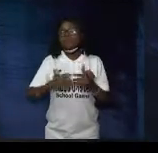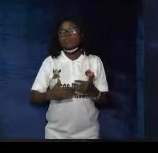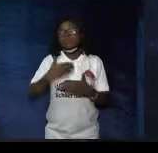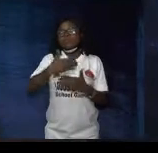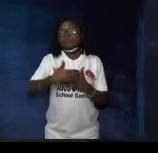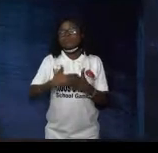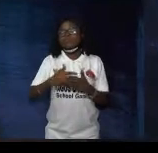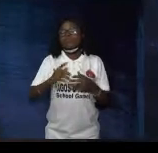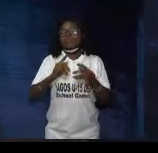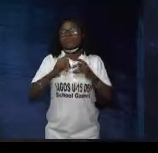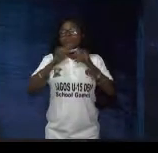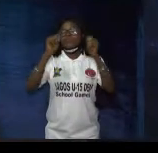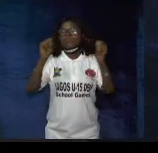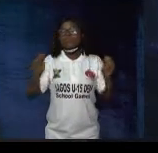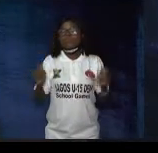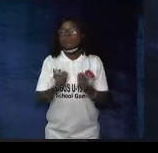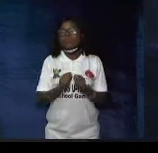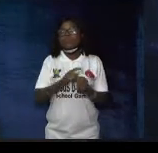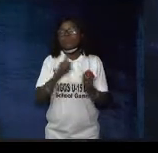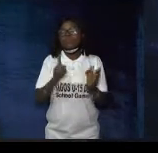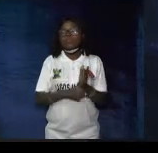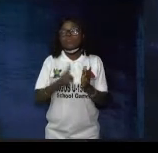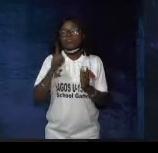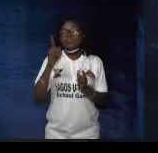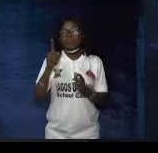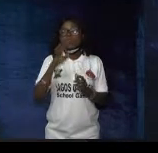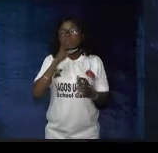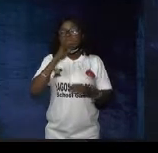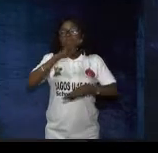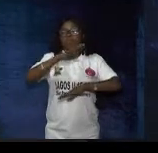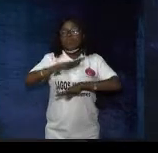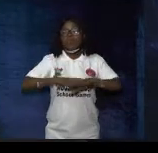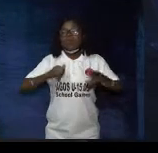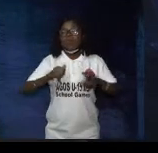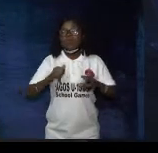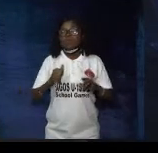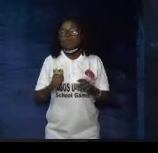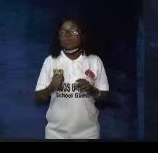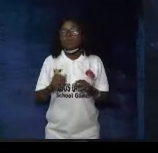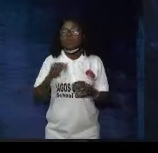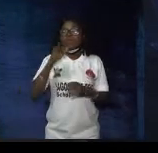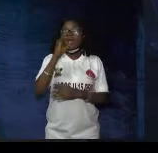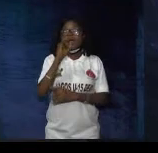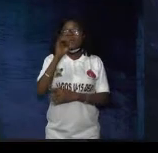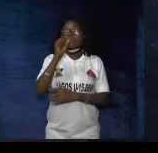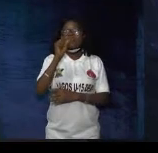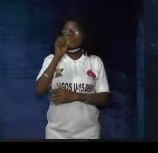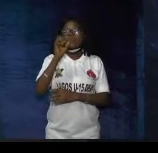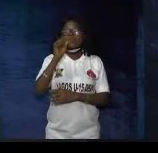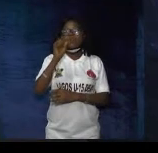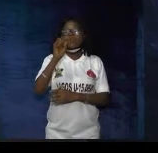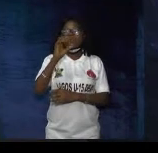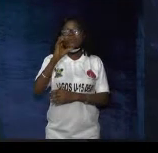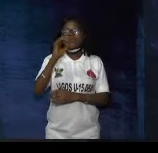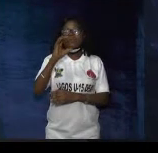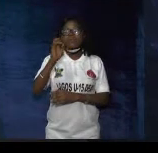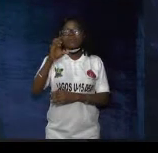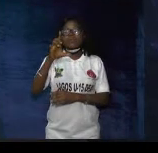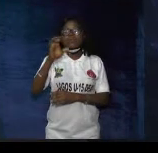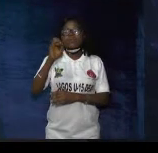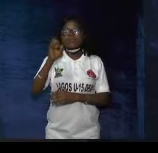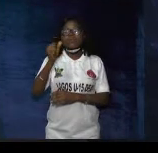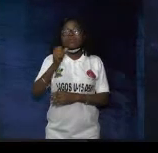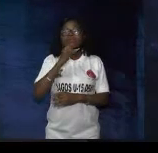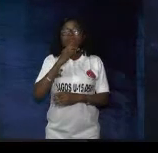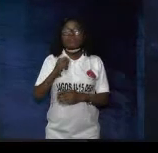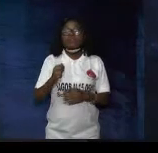Now let's move on to the next triangle. This triangle is called an isosceles triangle. Perhaps you're familiar